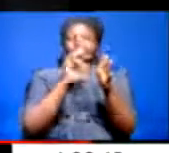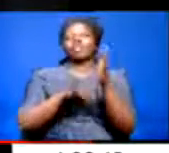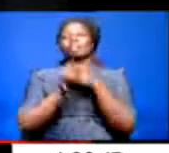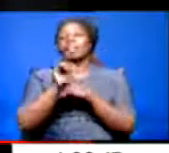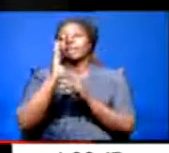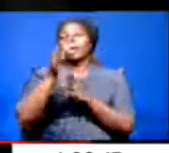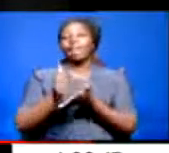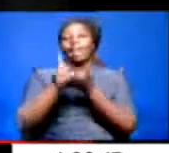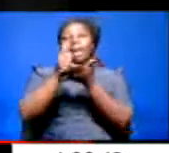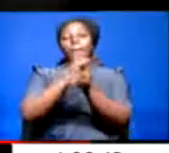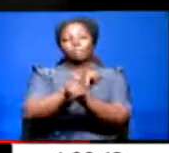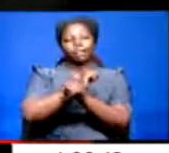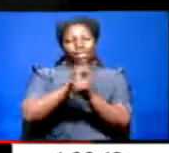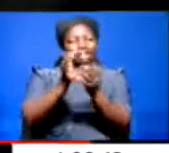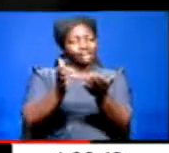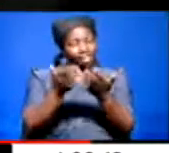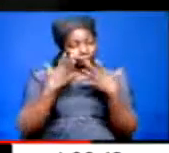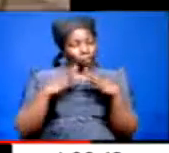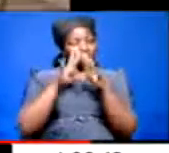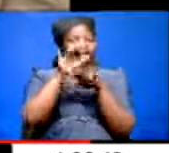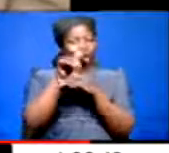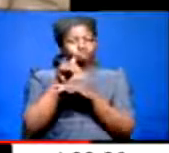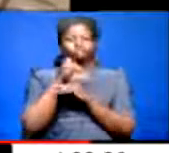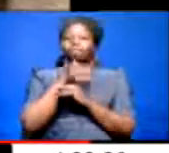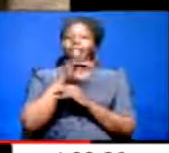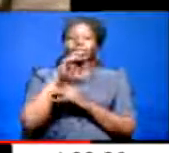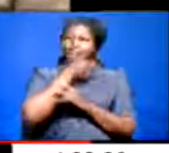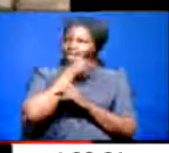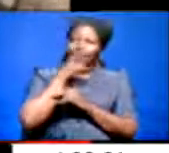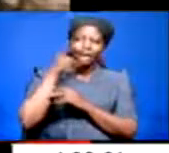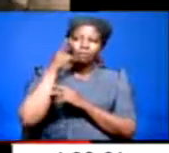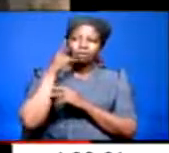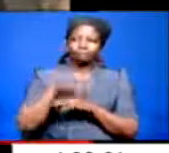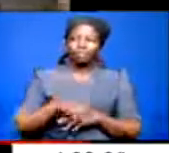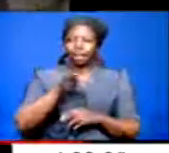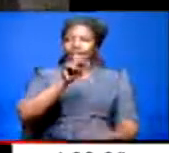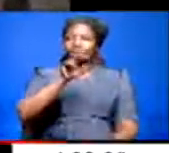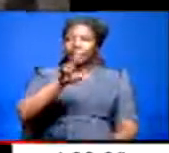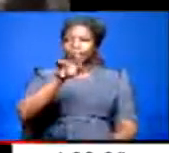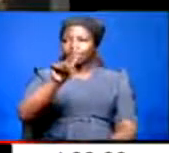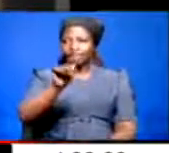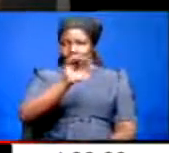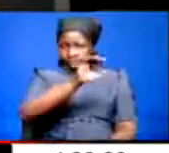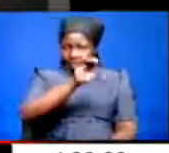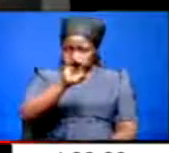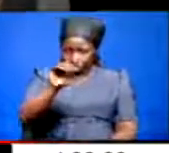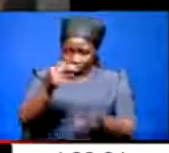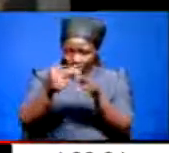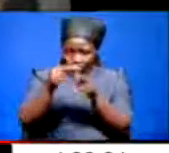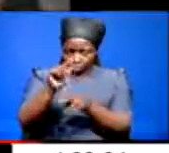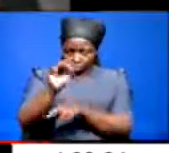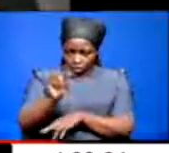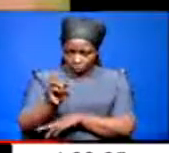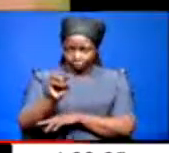cushion needy residents from the ravaging drought. According to NRT CEO Tom Lalampa, five